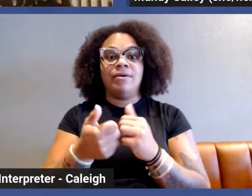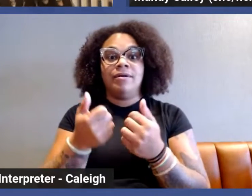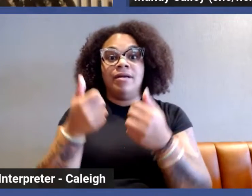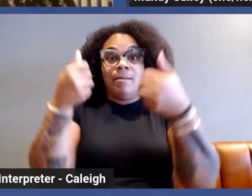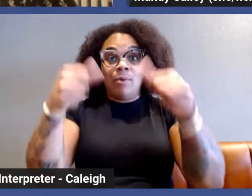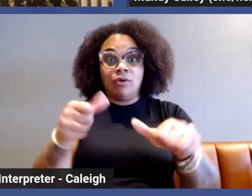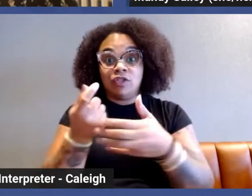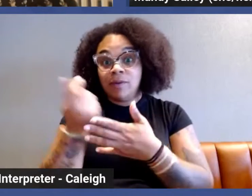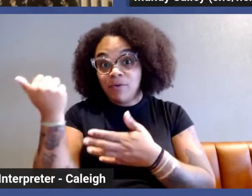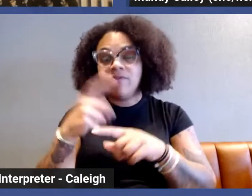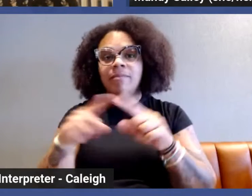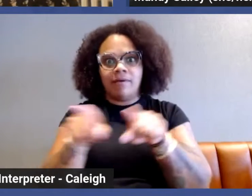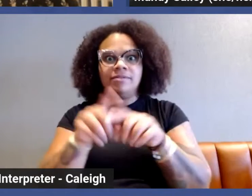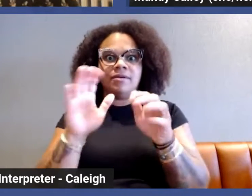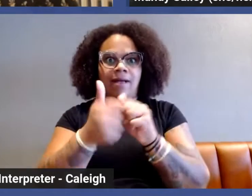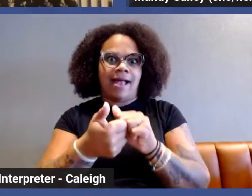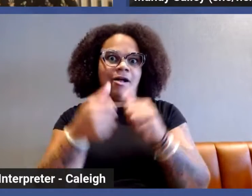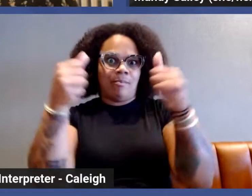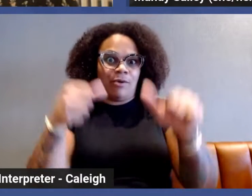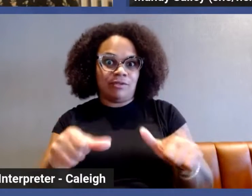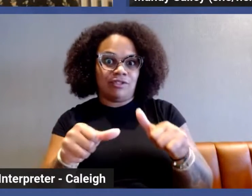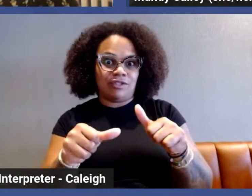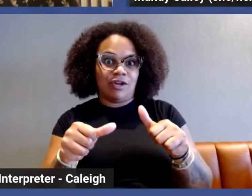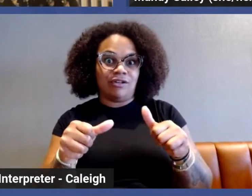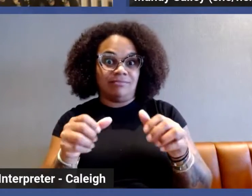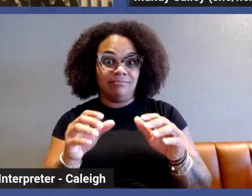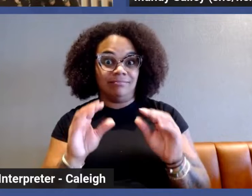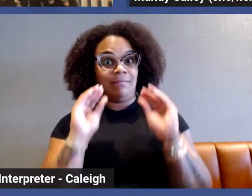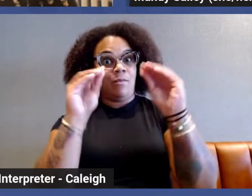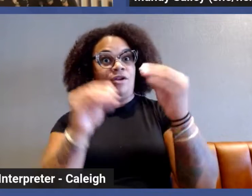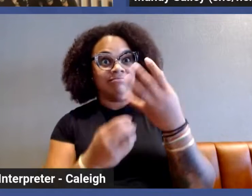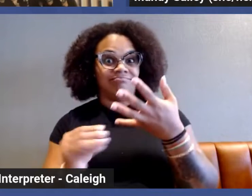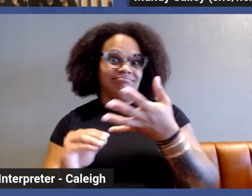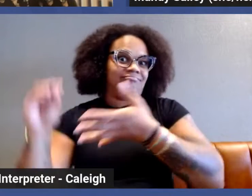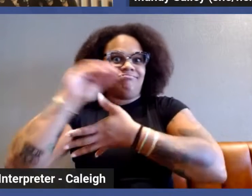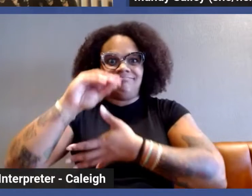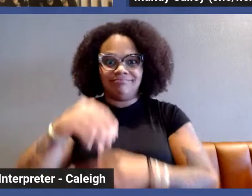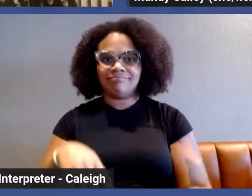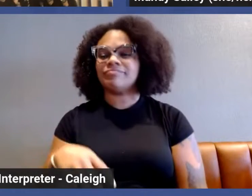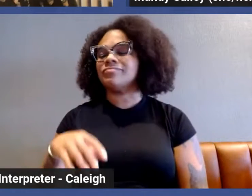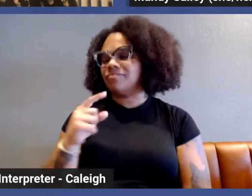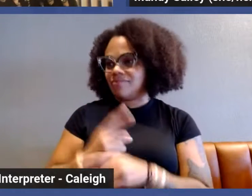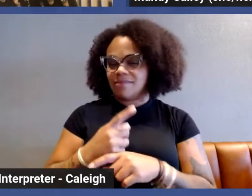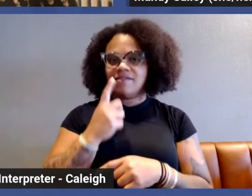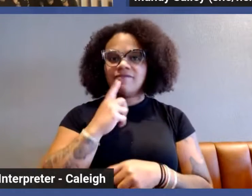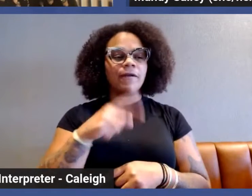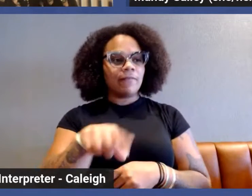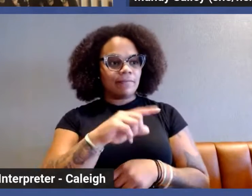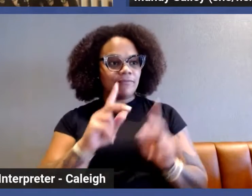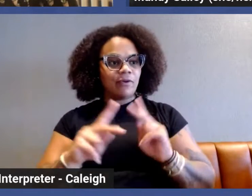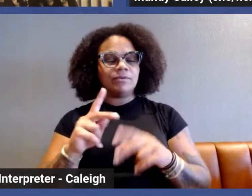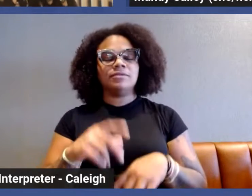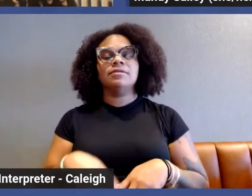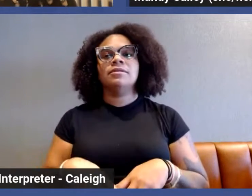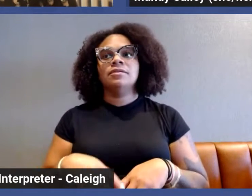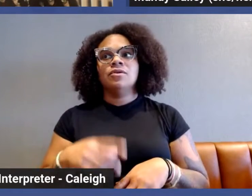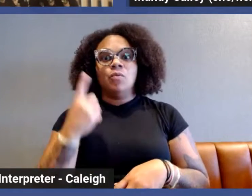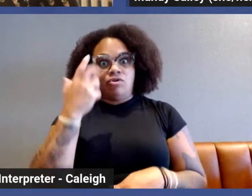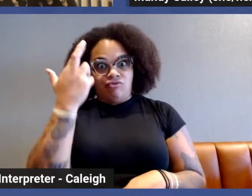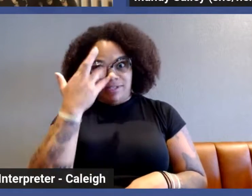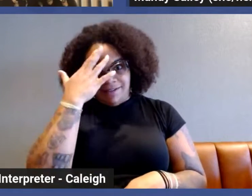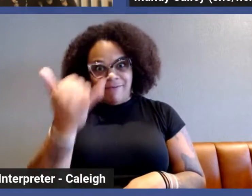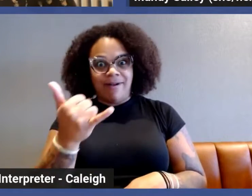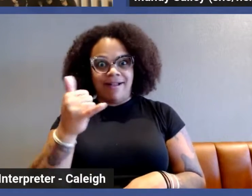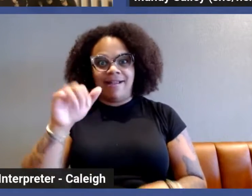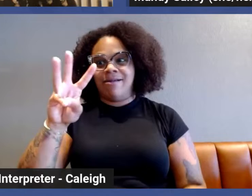up. Exactly. And for folks, one of the reasons that Woodhull sort of waded into these social